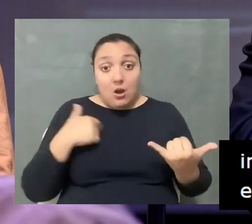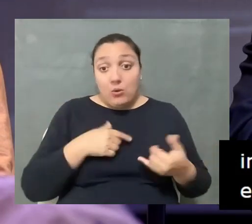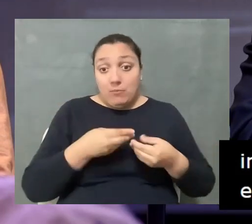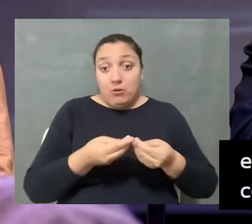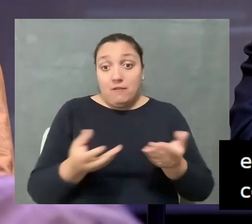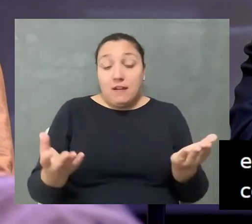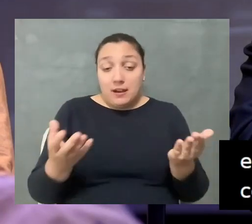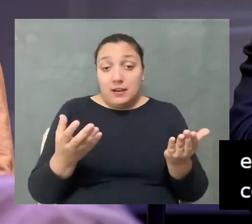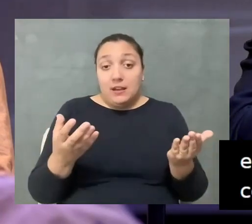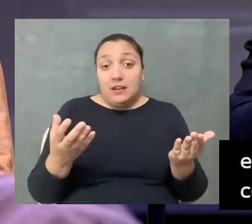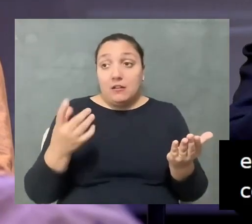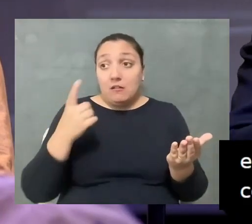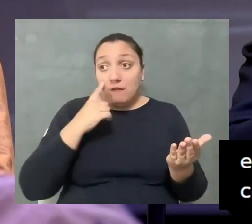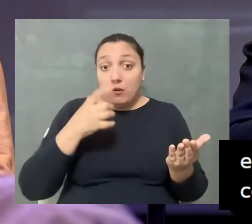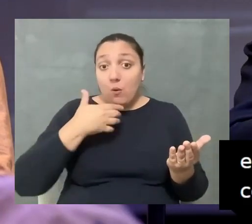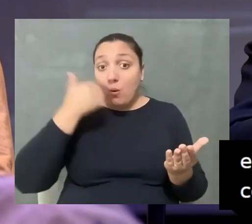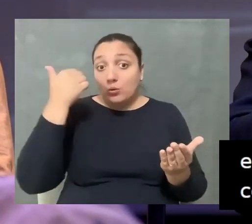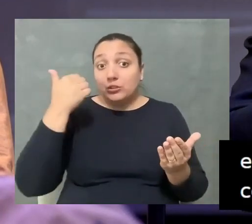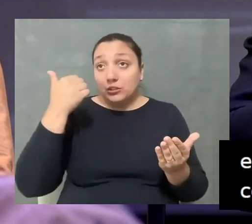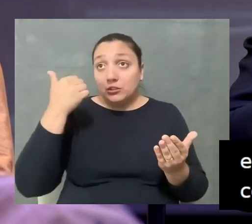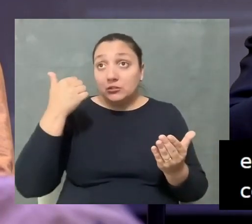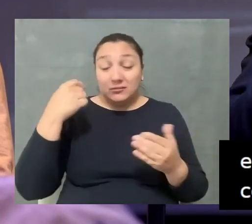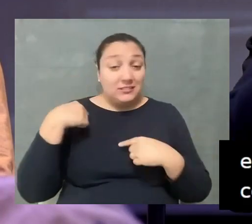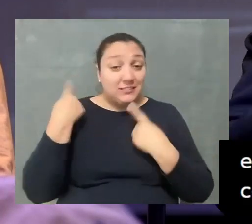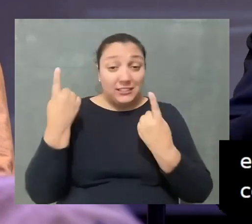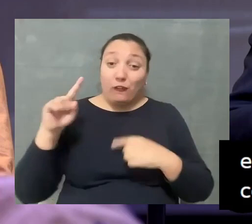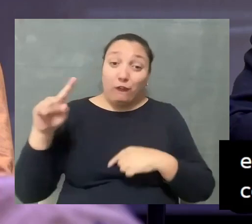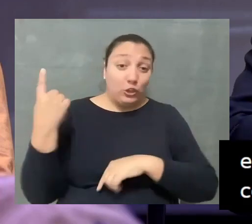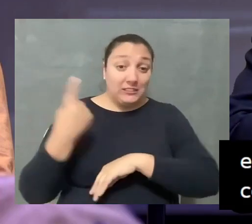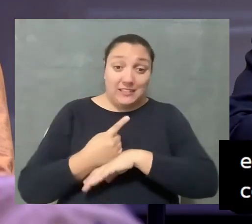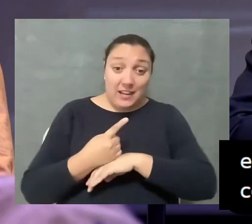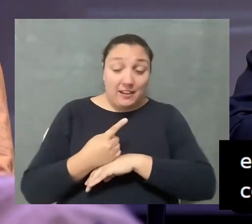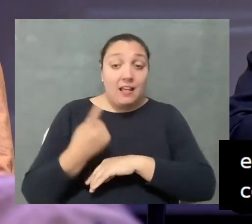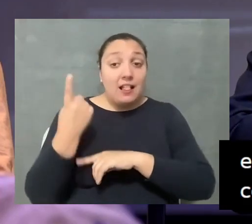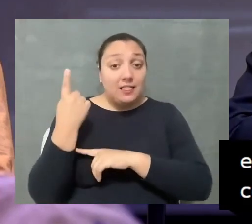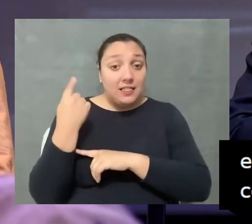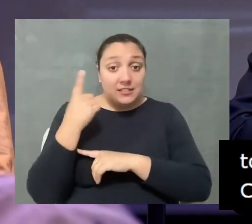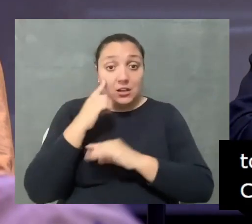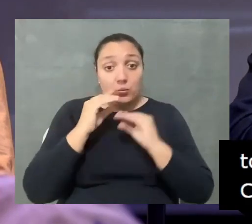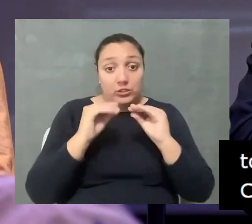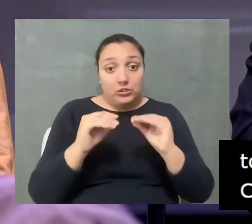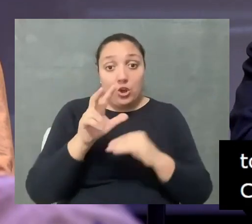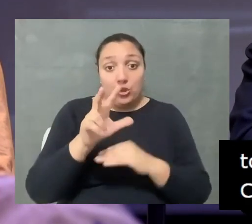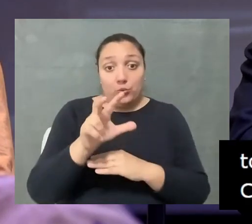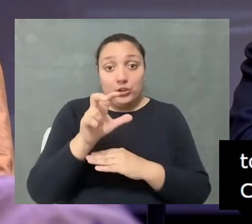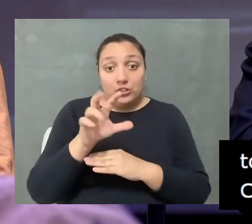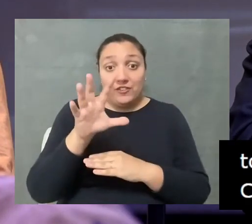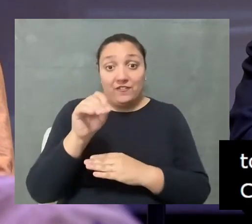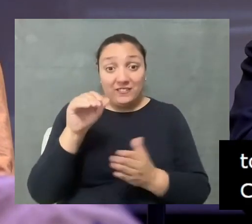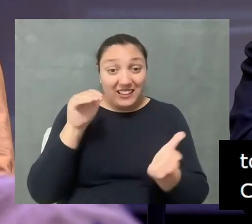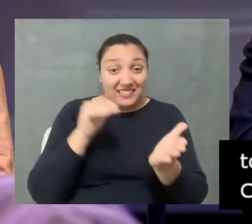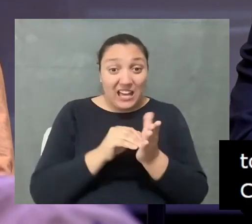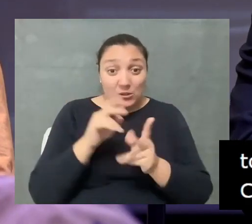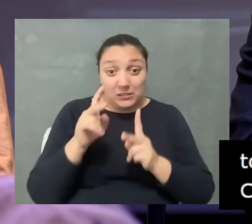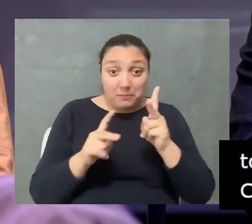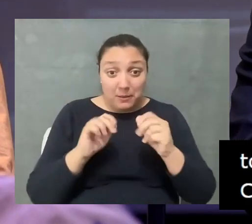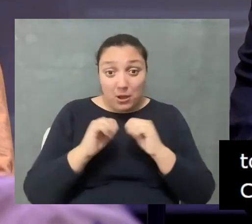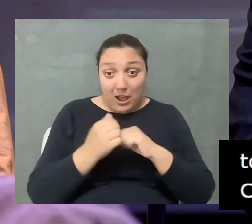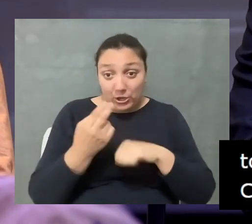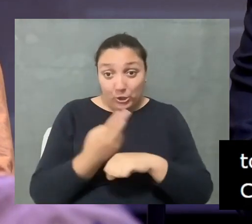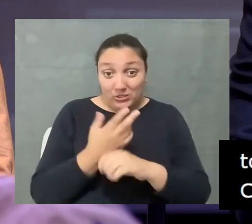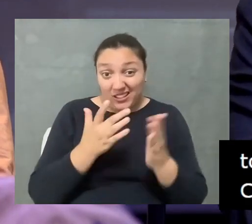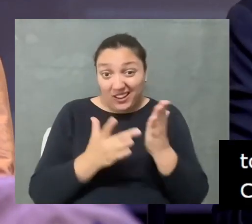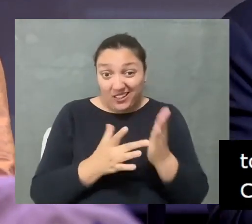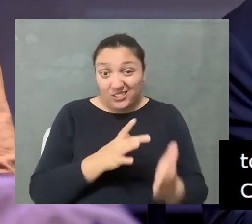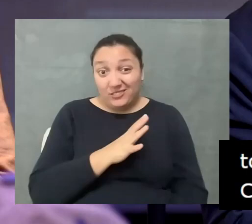of charge for older adults since day one. This last year, we taught 350,000 people how to use technology